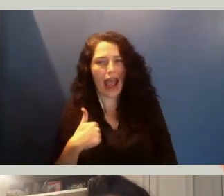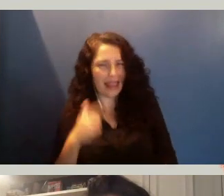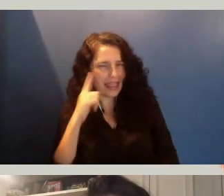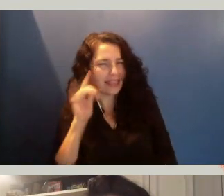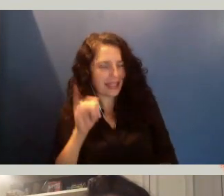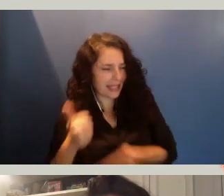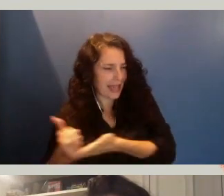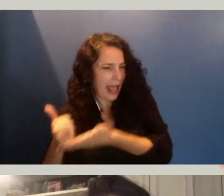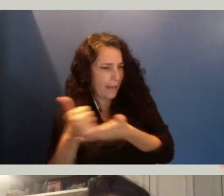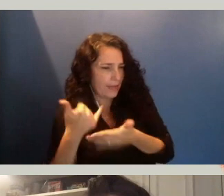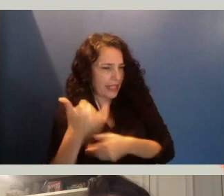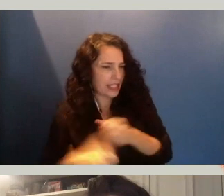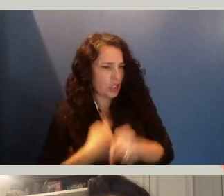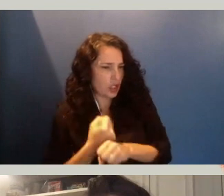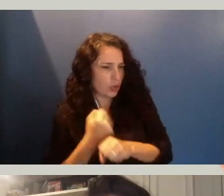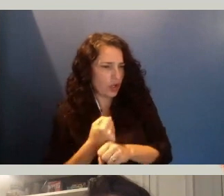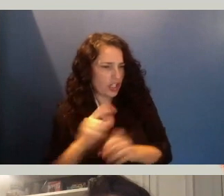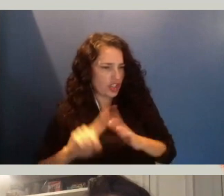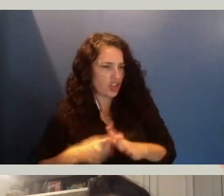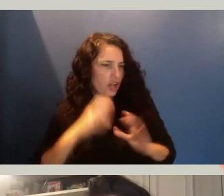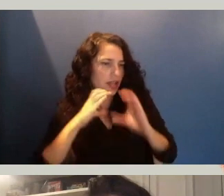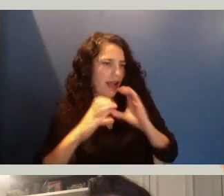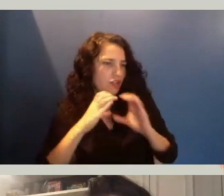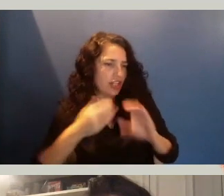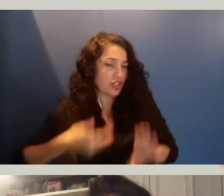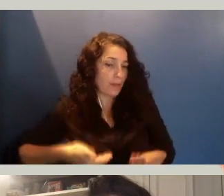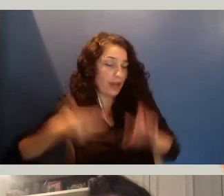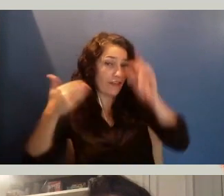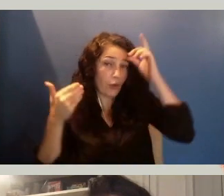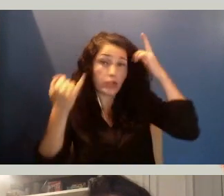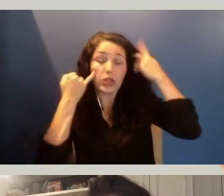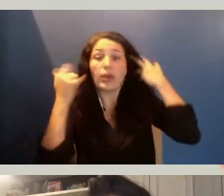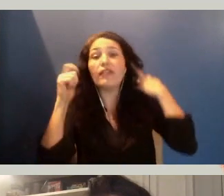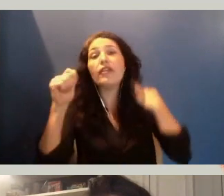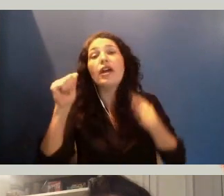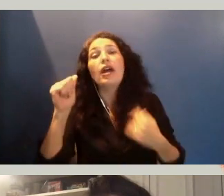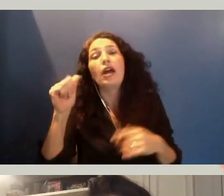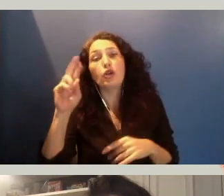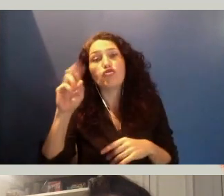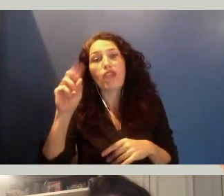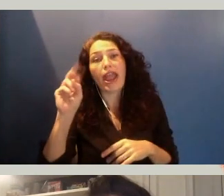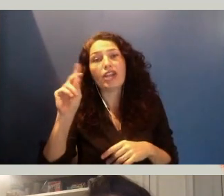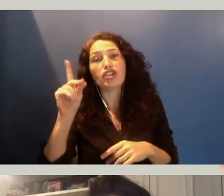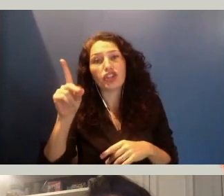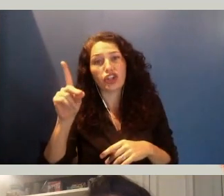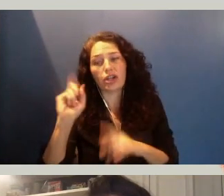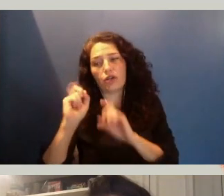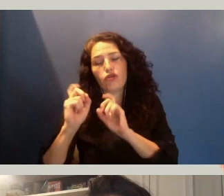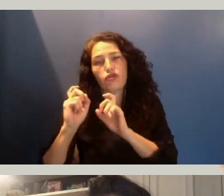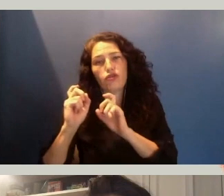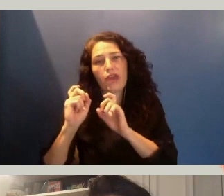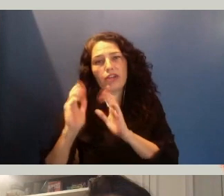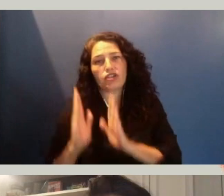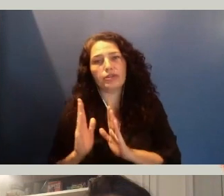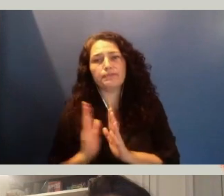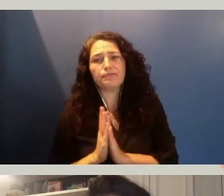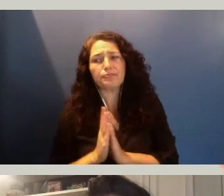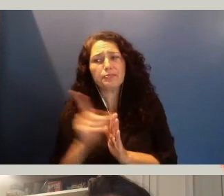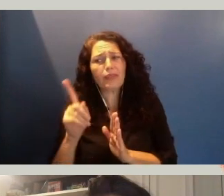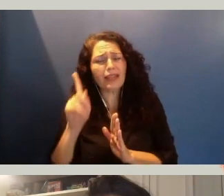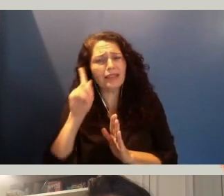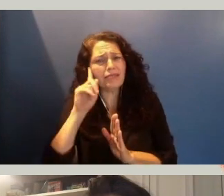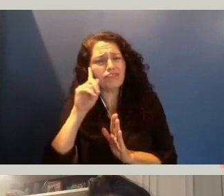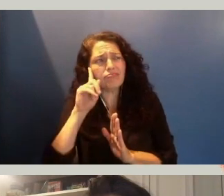this year in setting those conversations earlier. So when a grantor comes in, they're very clear what their role is. And that role doesn't just mean